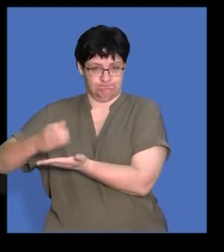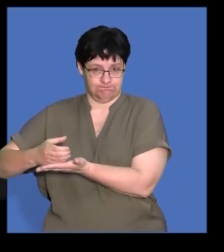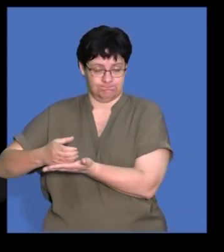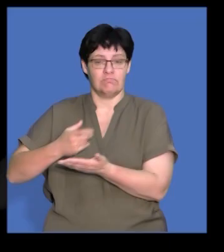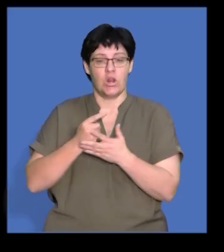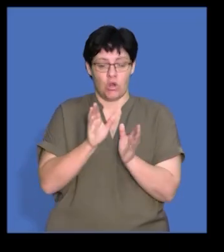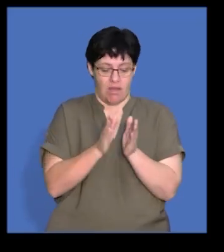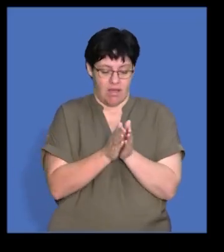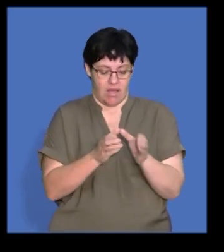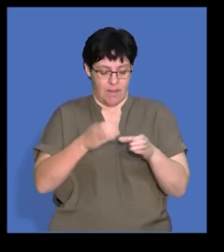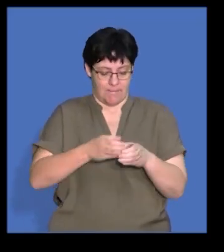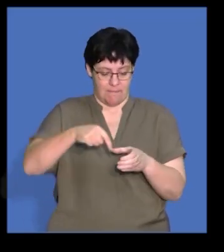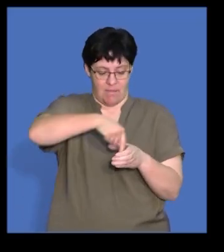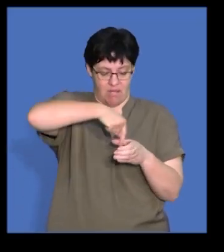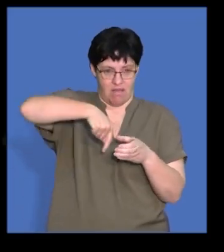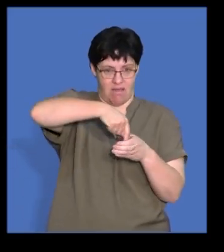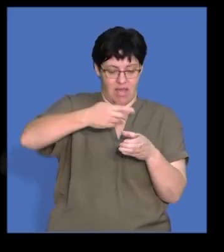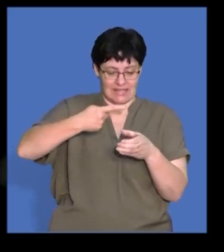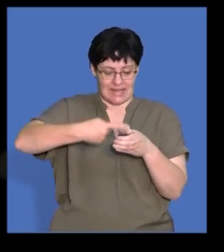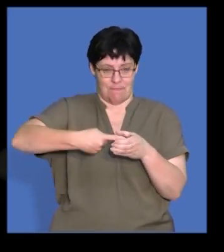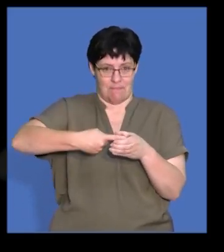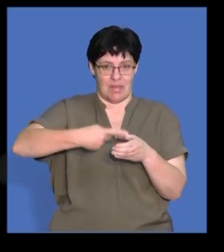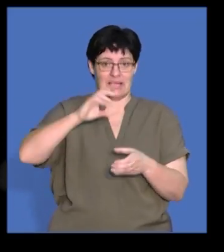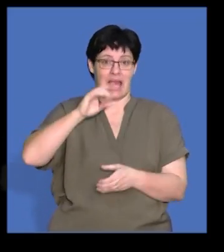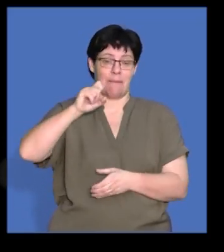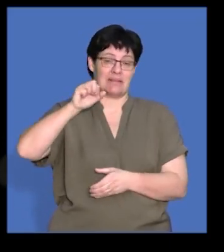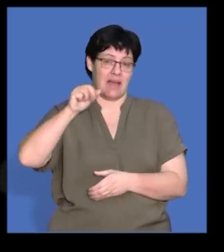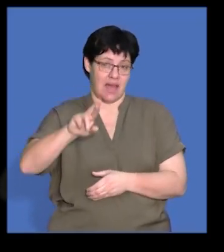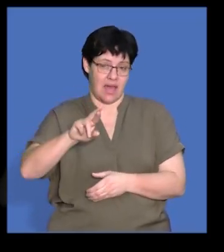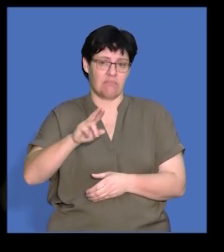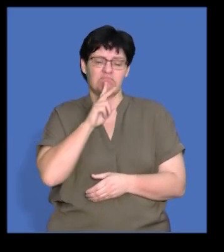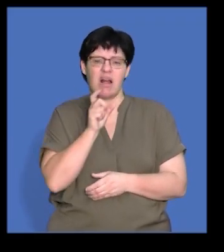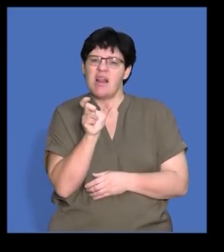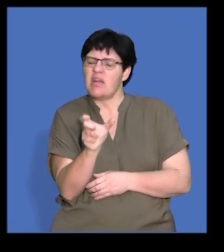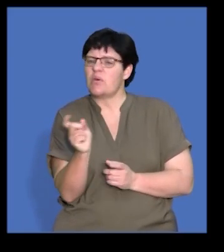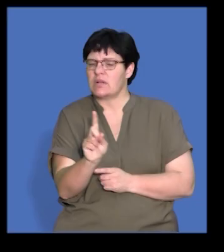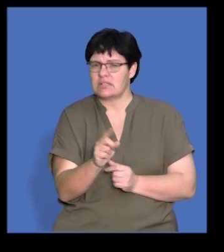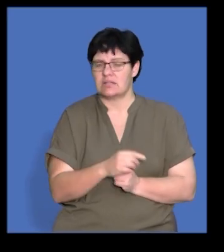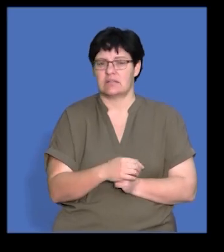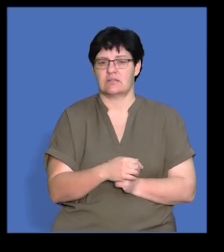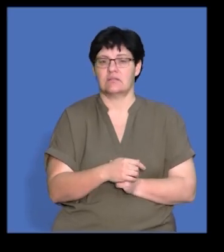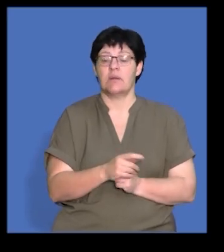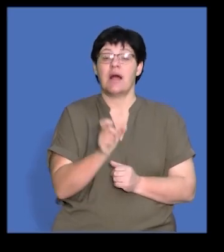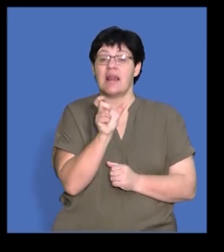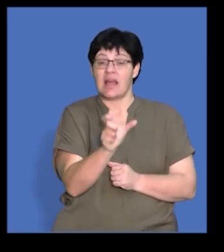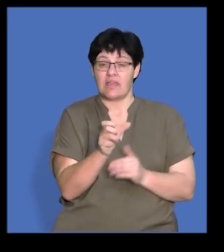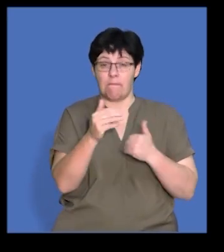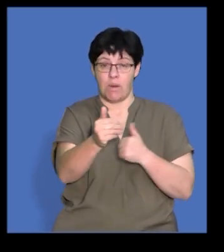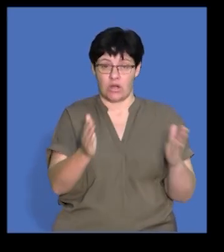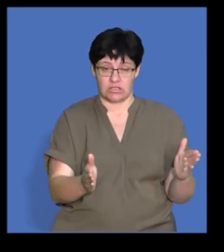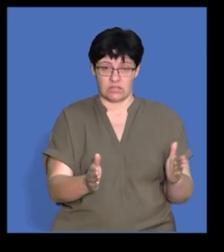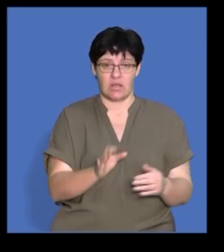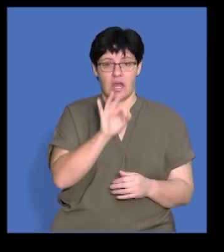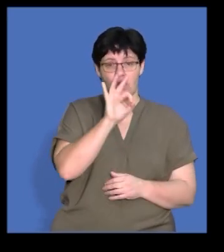the diameter. So I'm just going to go check and see what my lengths are. So my length of my box